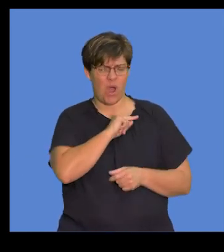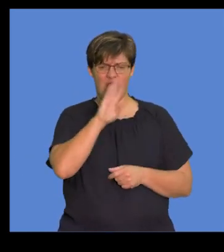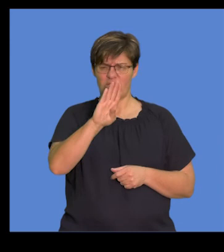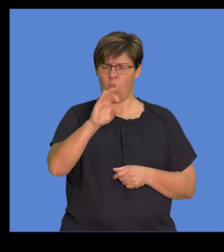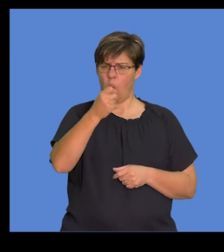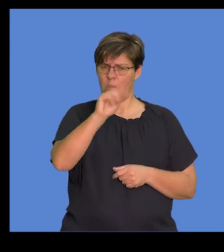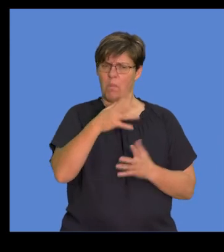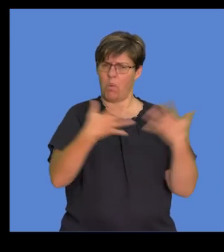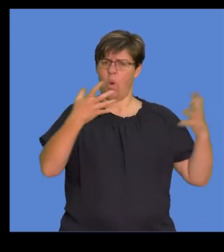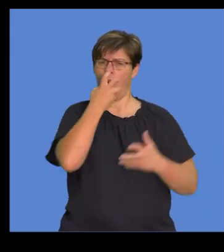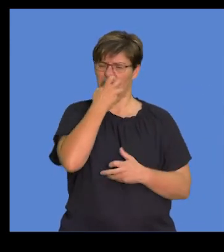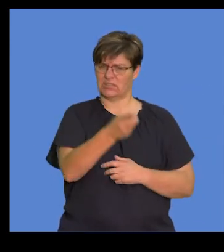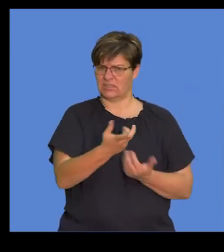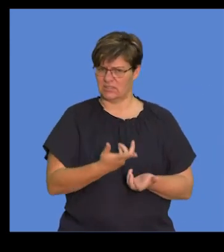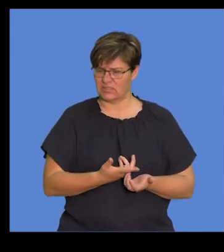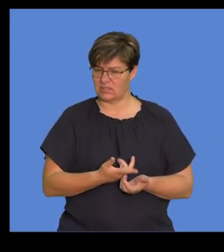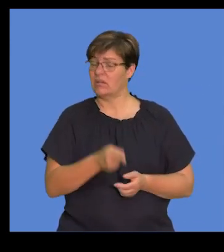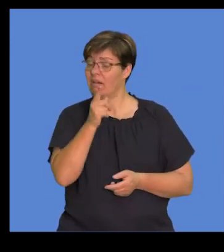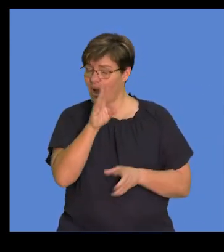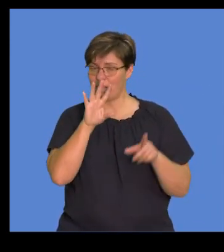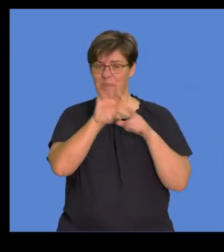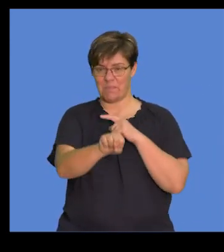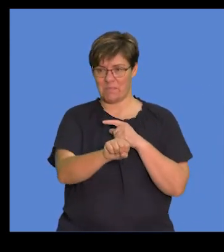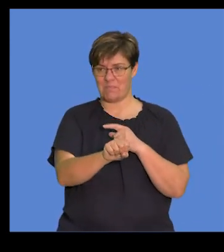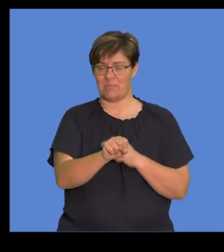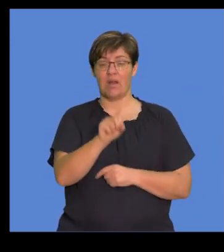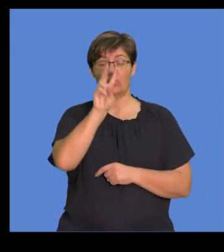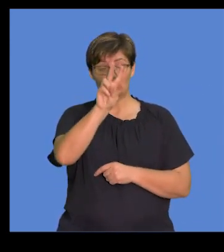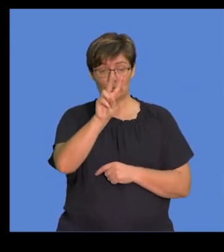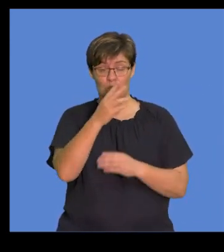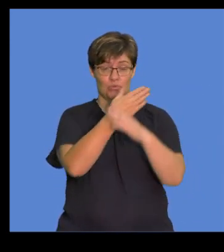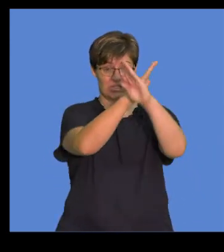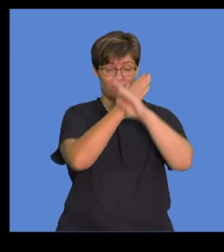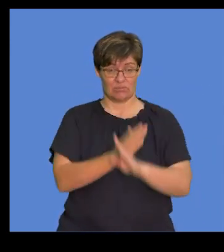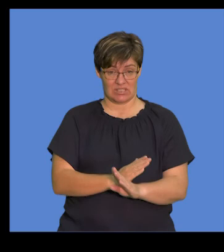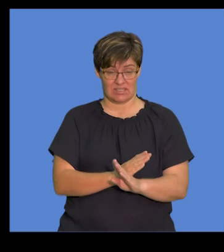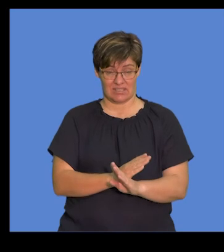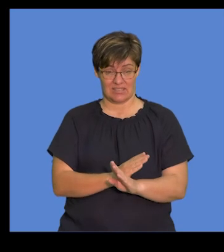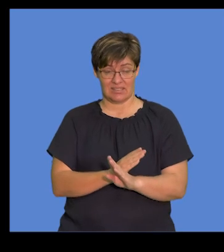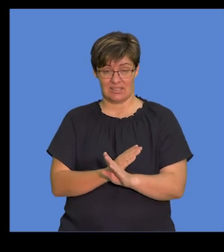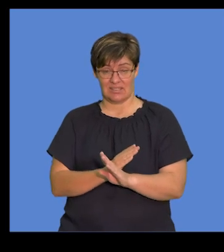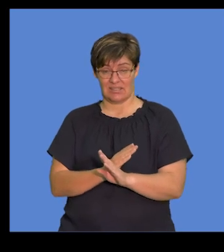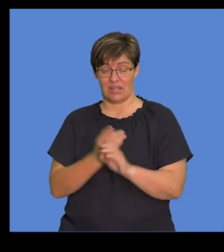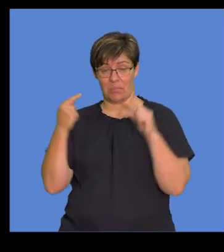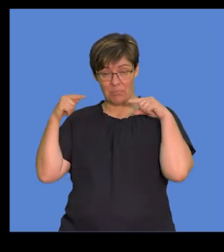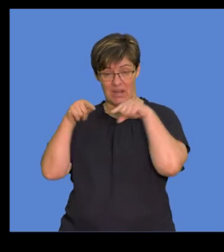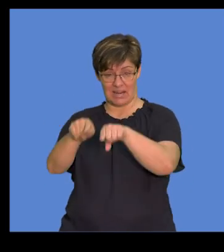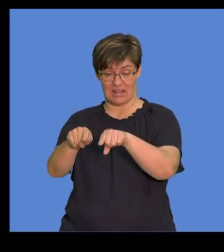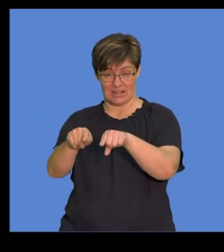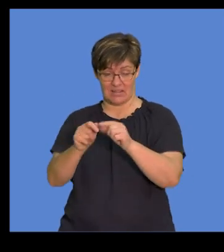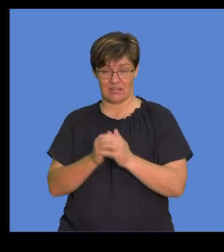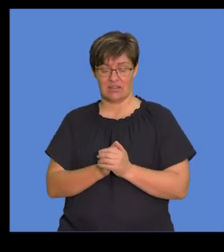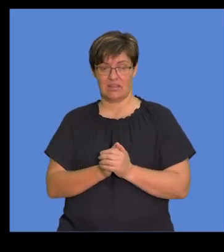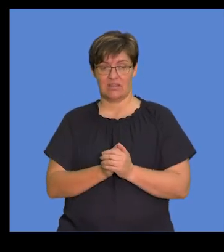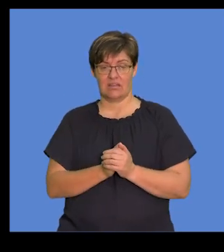this observation. Why does the 4 ohm resistor get hotter? We have discovered that if 2 resistors are connected